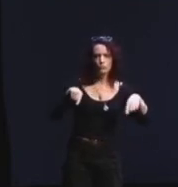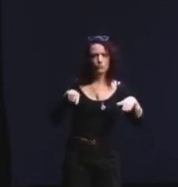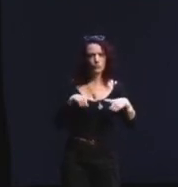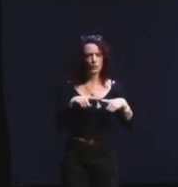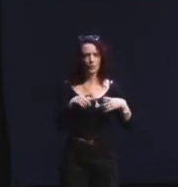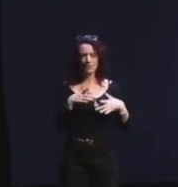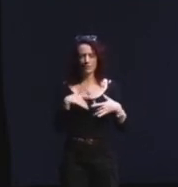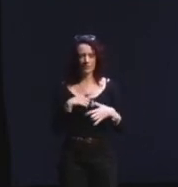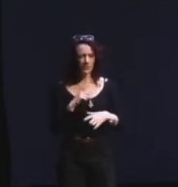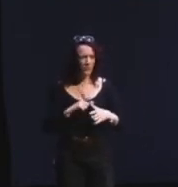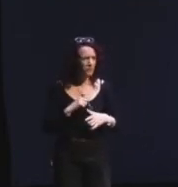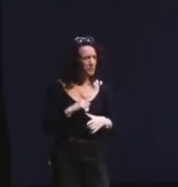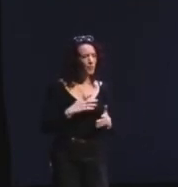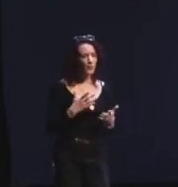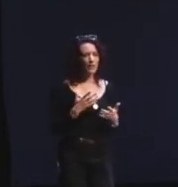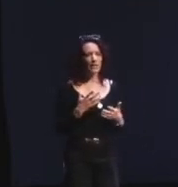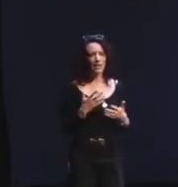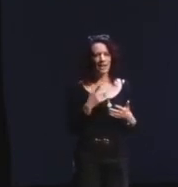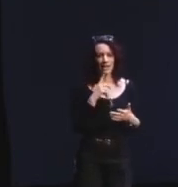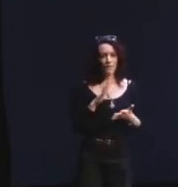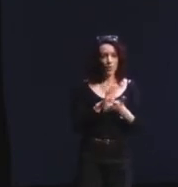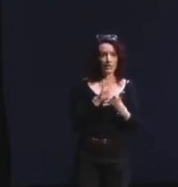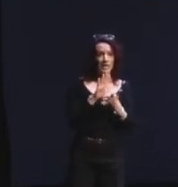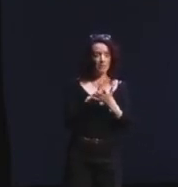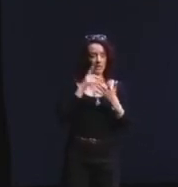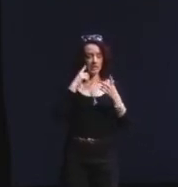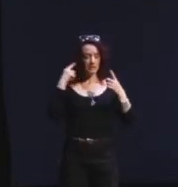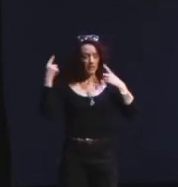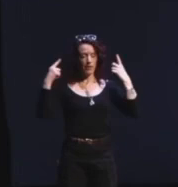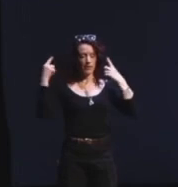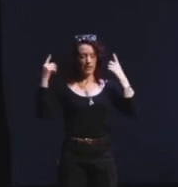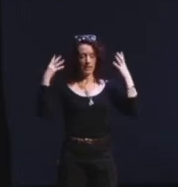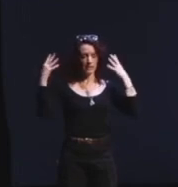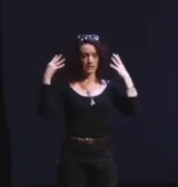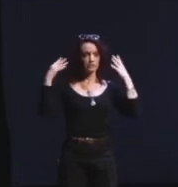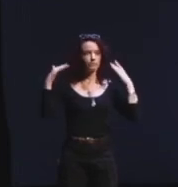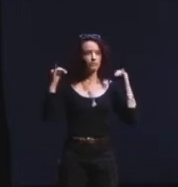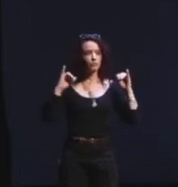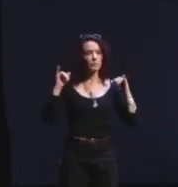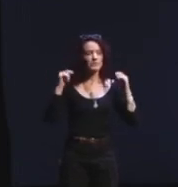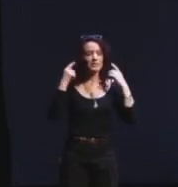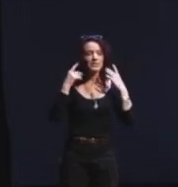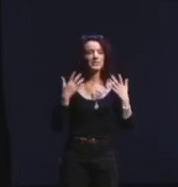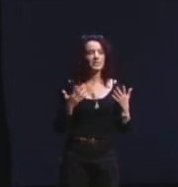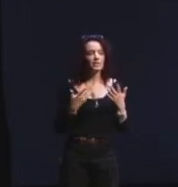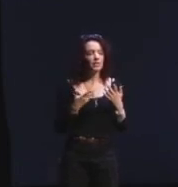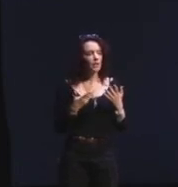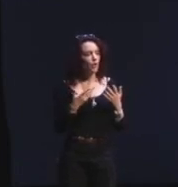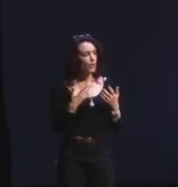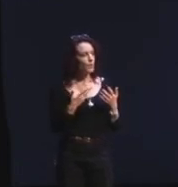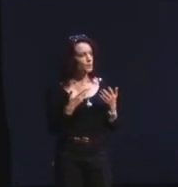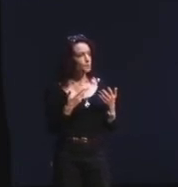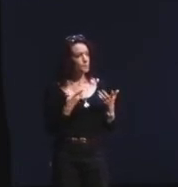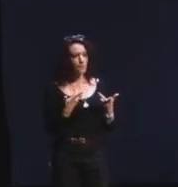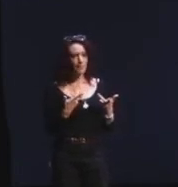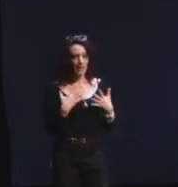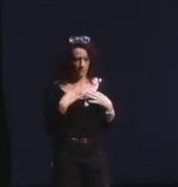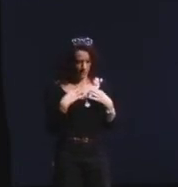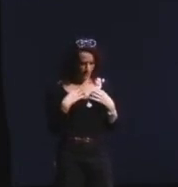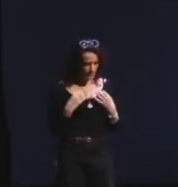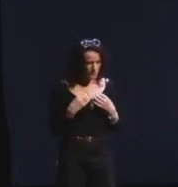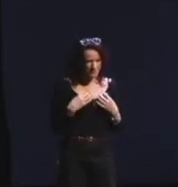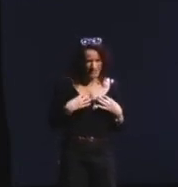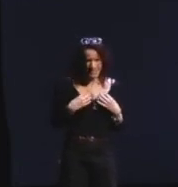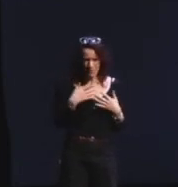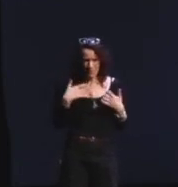who don't feel comfortable with that, you know, if you're clapping and that can be very traumatic, or if, you know, you're being made to wear certain things.